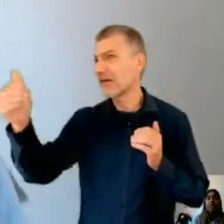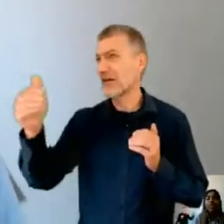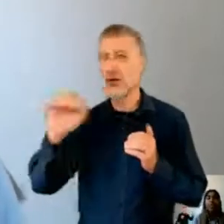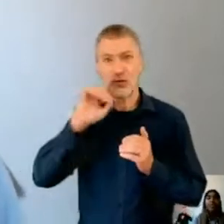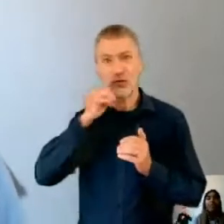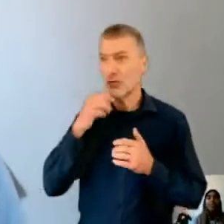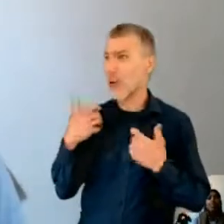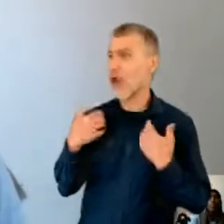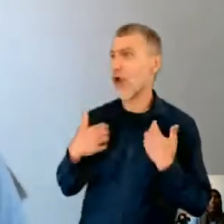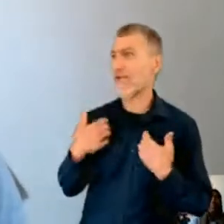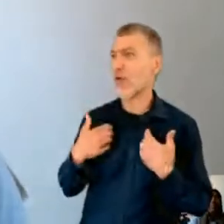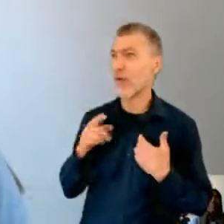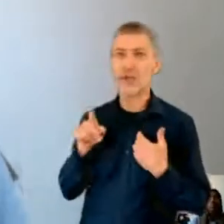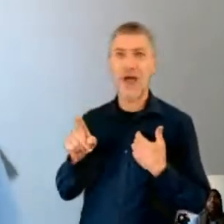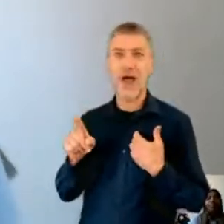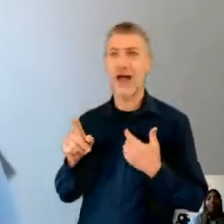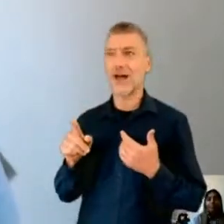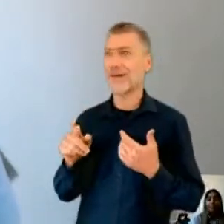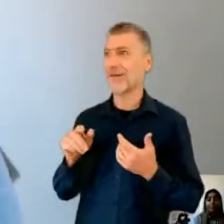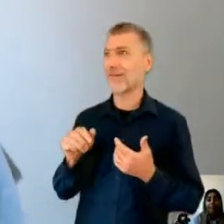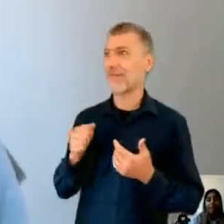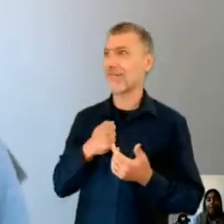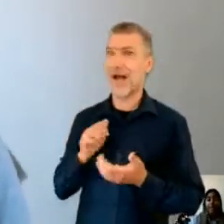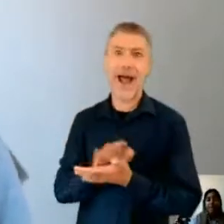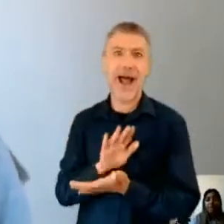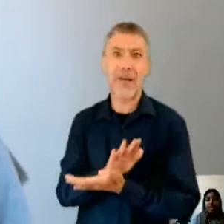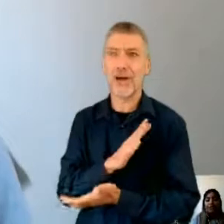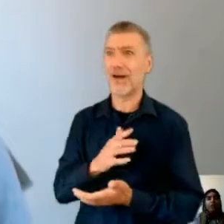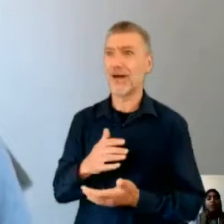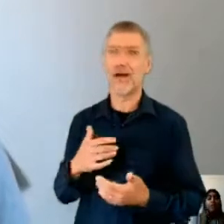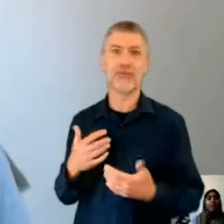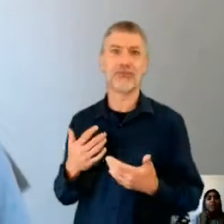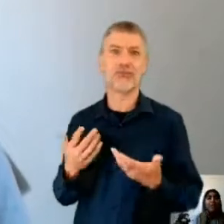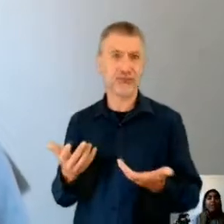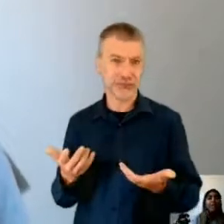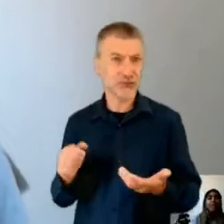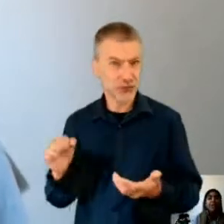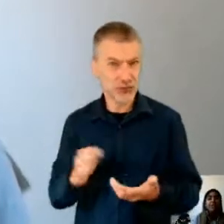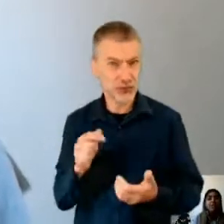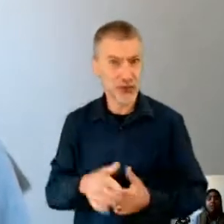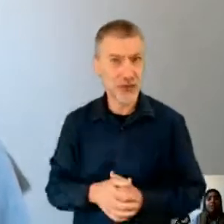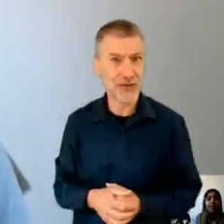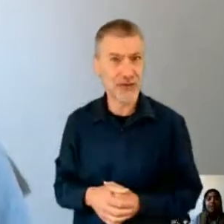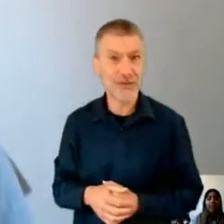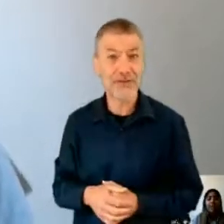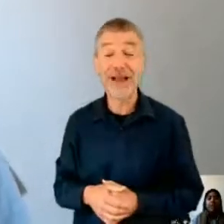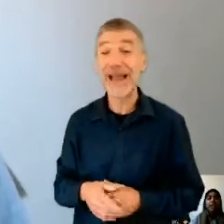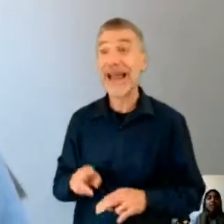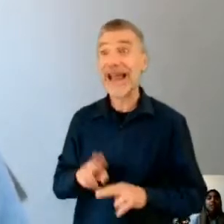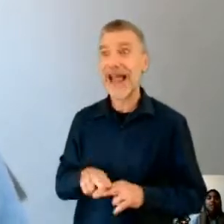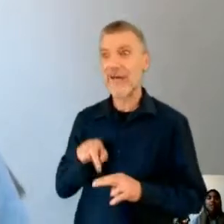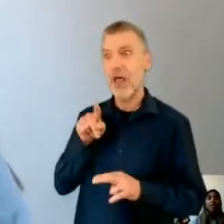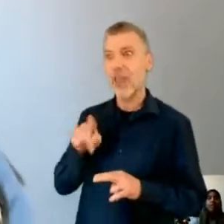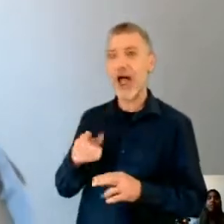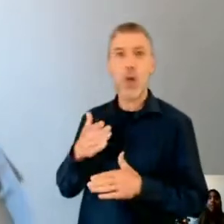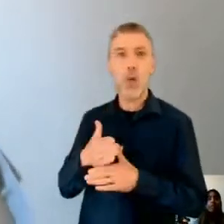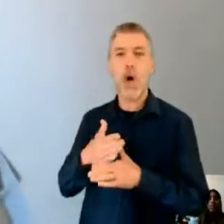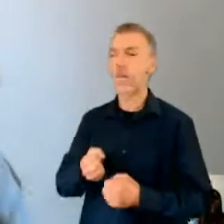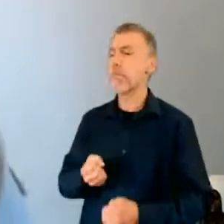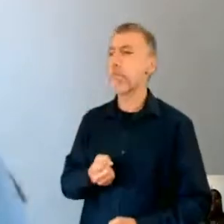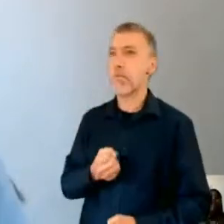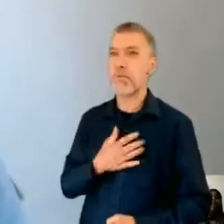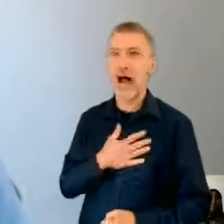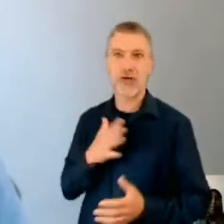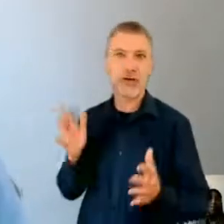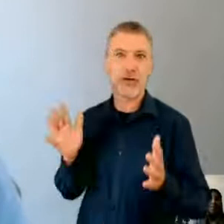something that makes you happy. And I just feel like also when you're passionate about something, you are just generally more